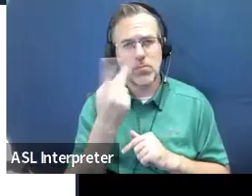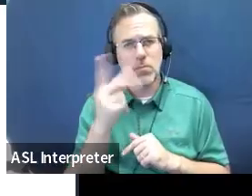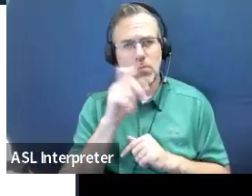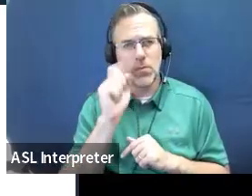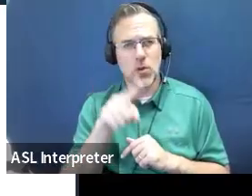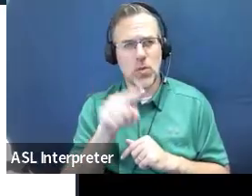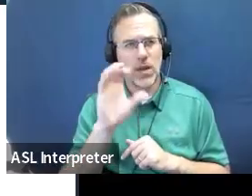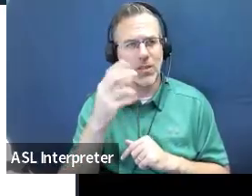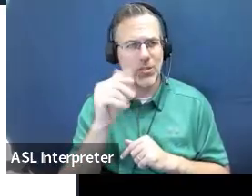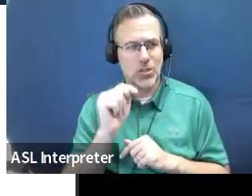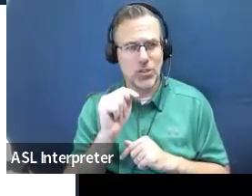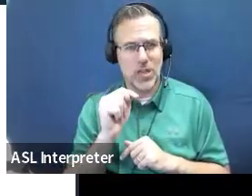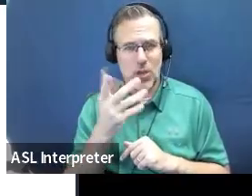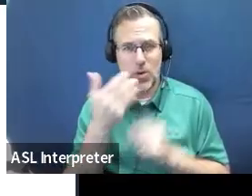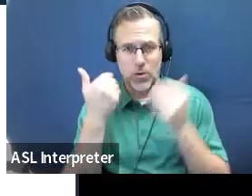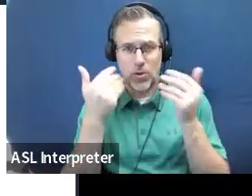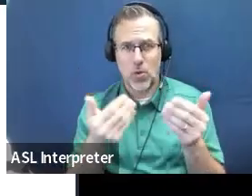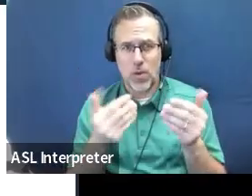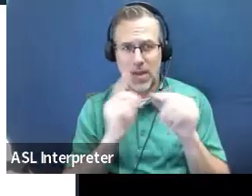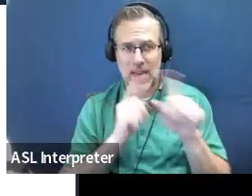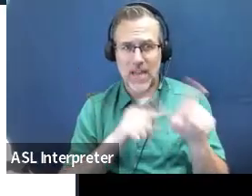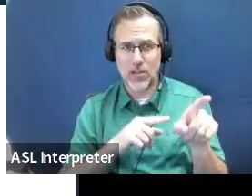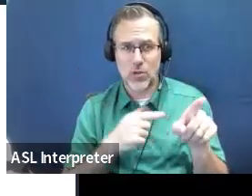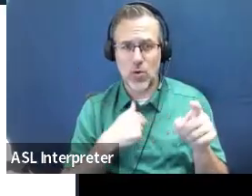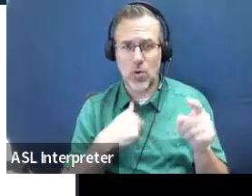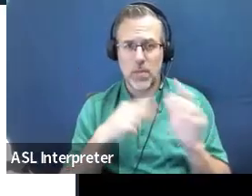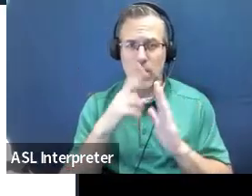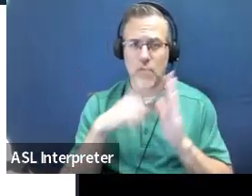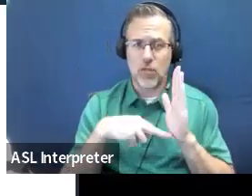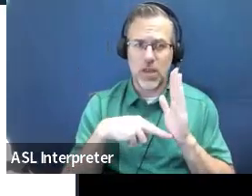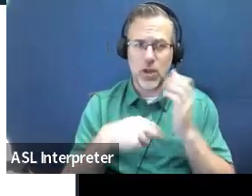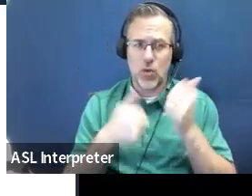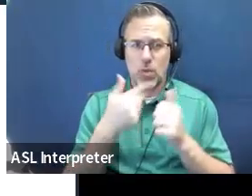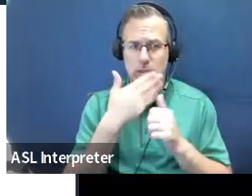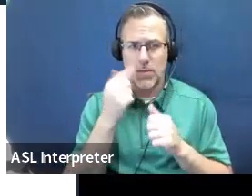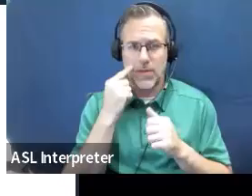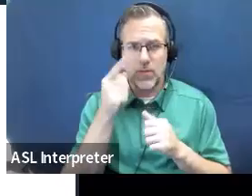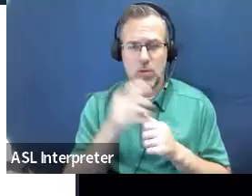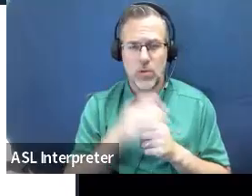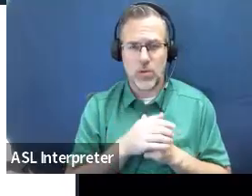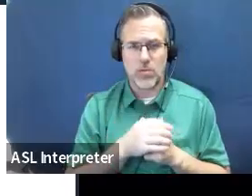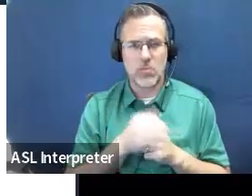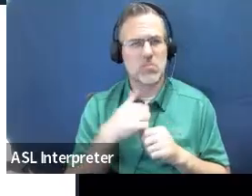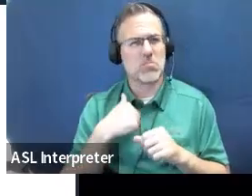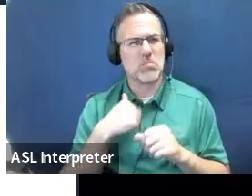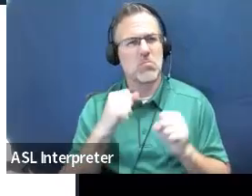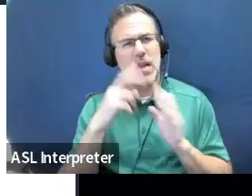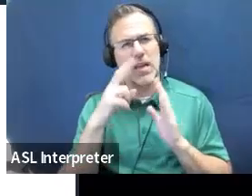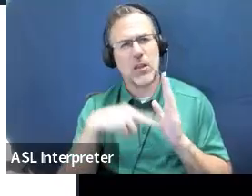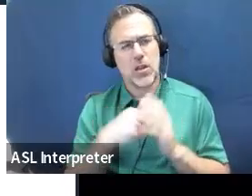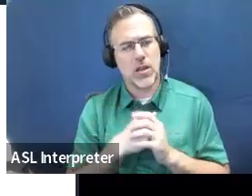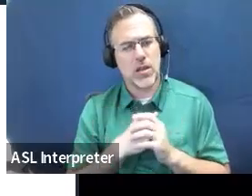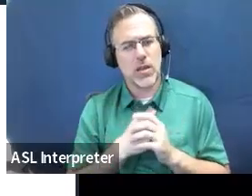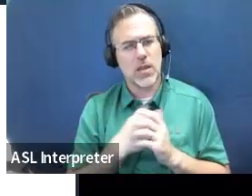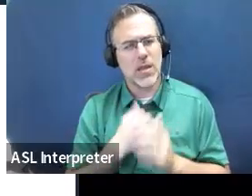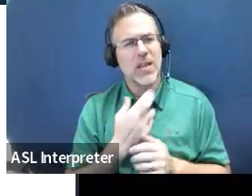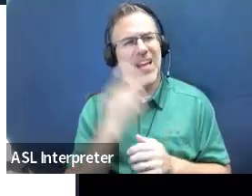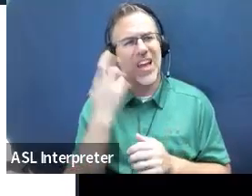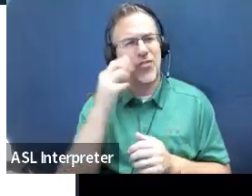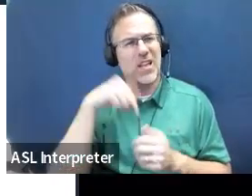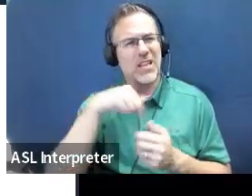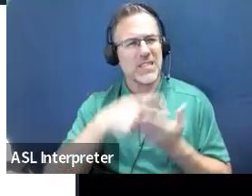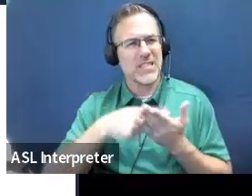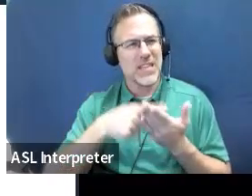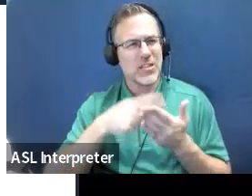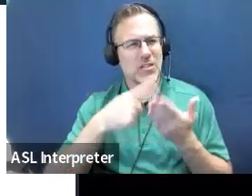questions in chat. I don't know if you want to look at them or if you want me to read them to you, whatever's easiest for you. I can look at them. So I realize this section was discussed a while